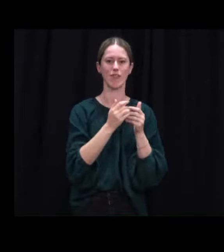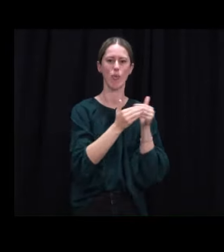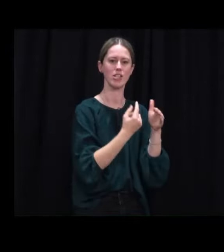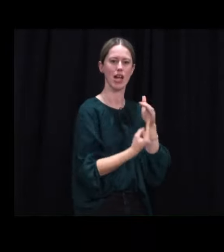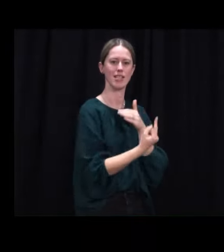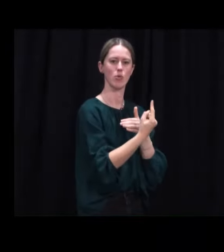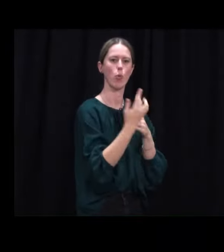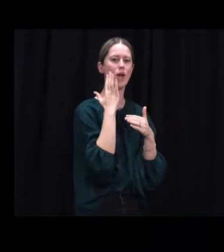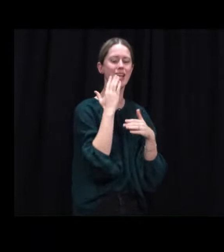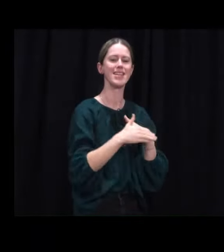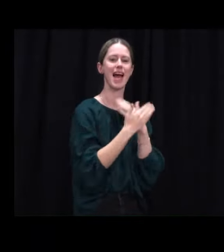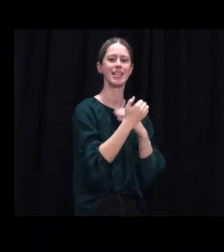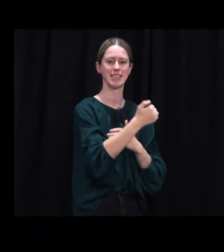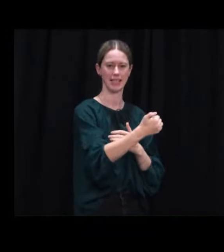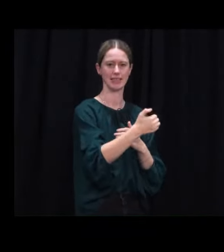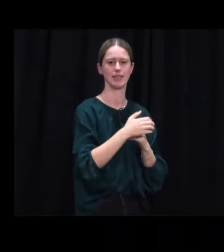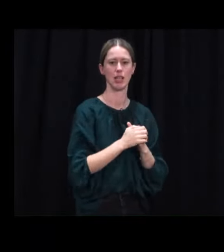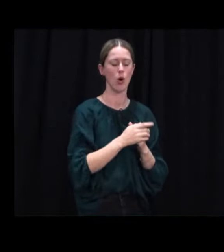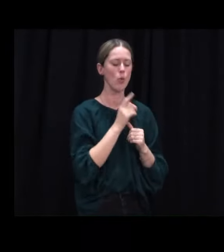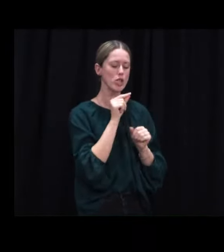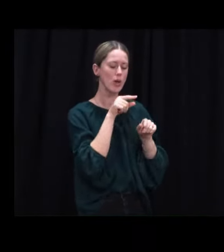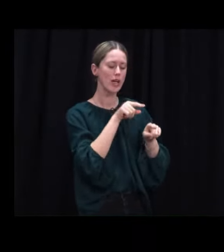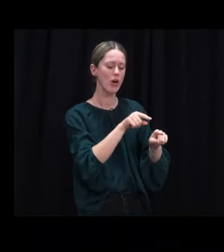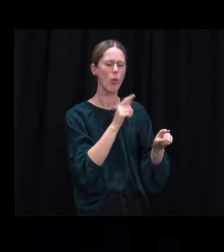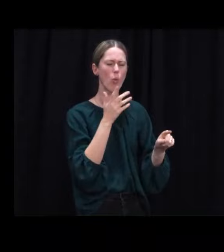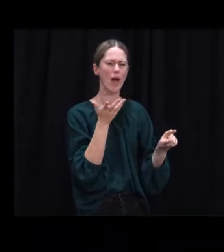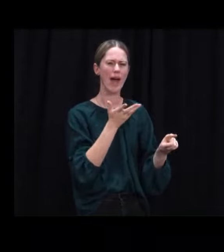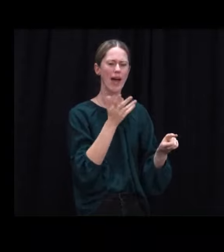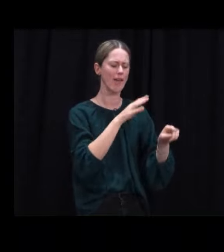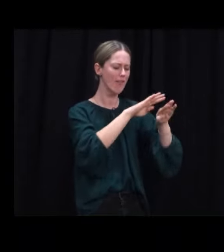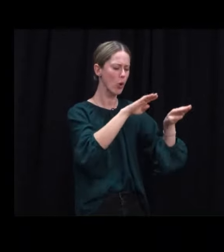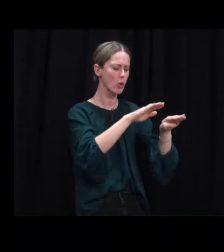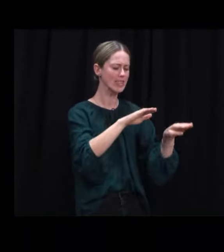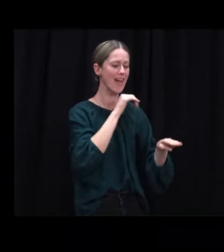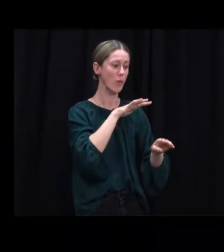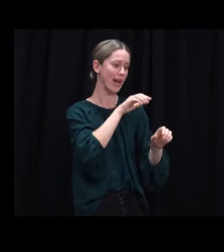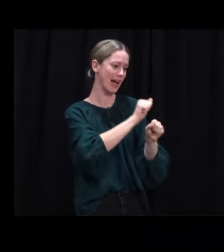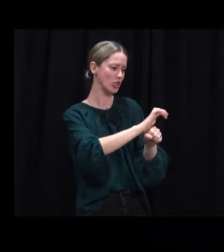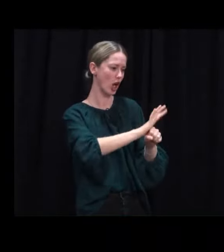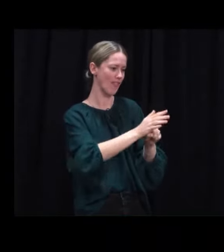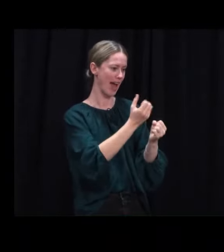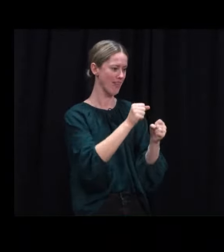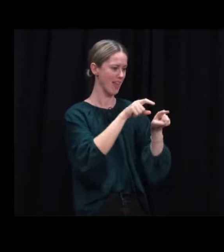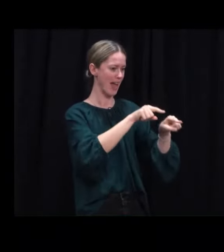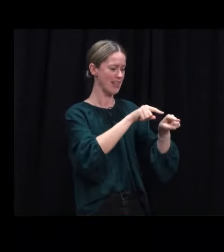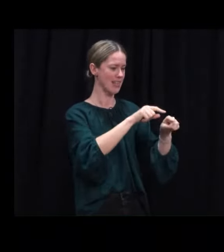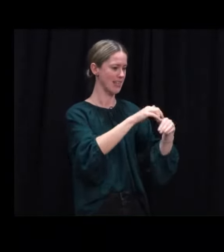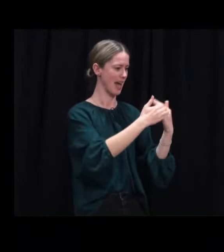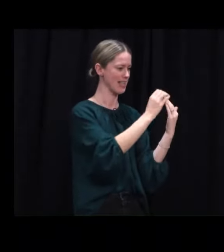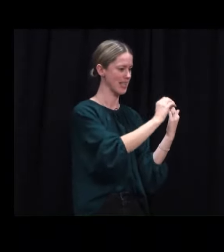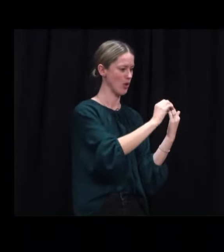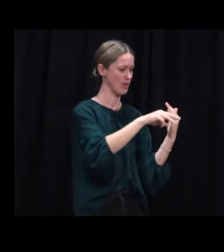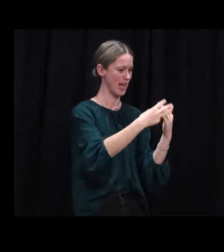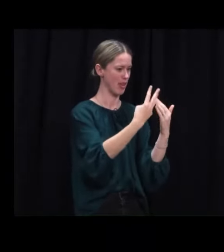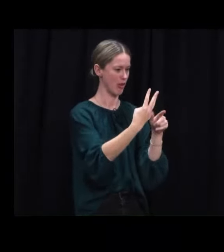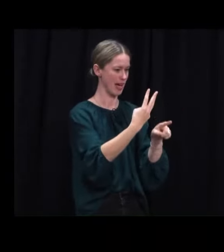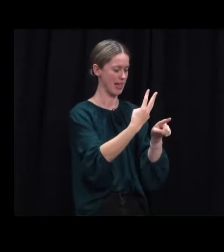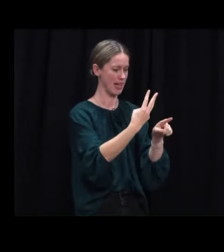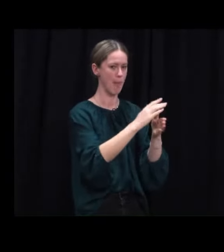are doing that on floors where there has been a case identified either at day 0 or day 3.